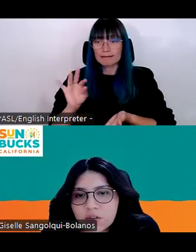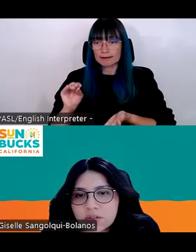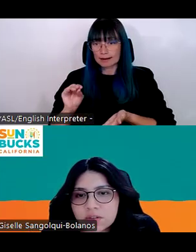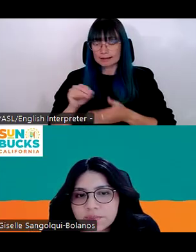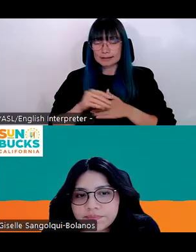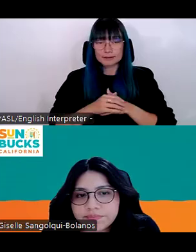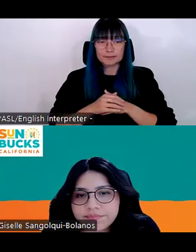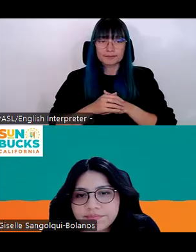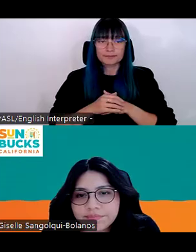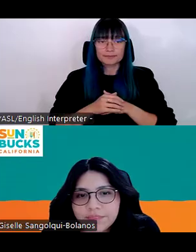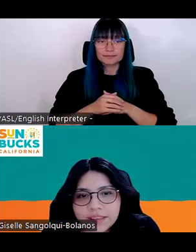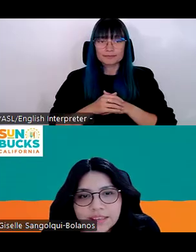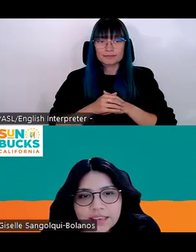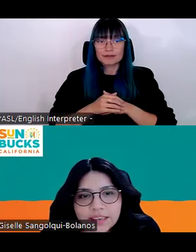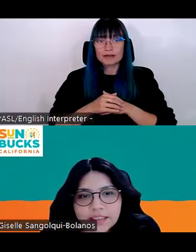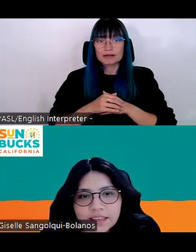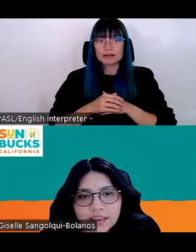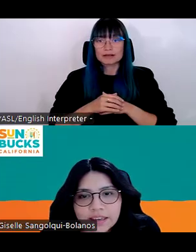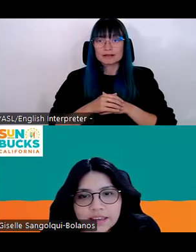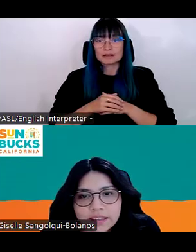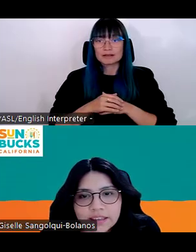20,890 calls.